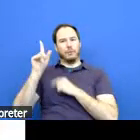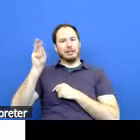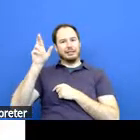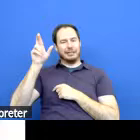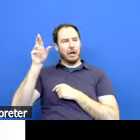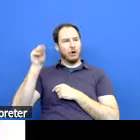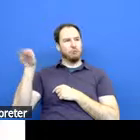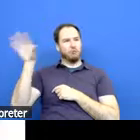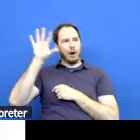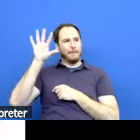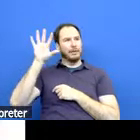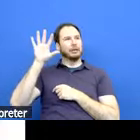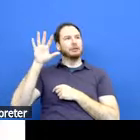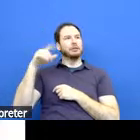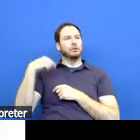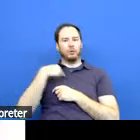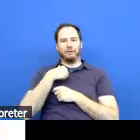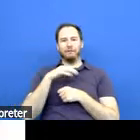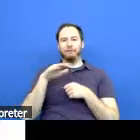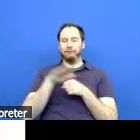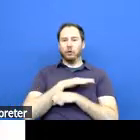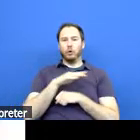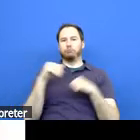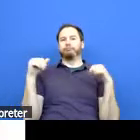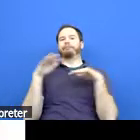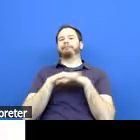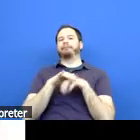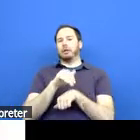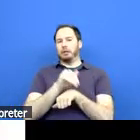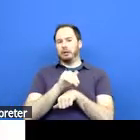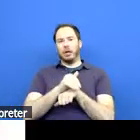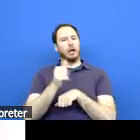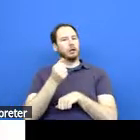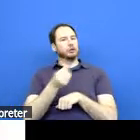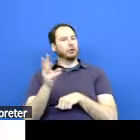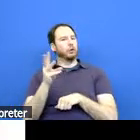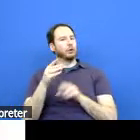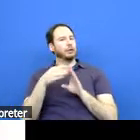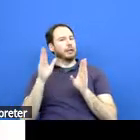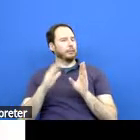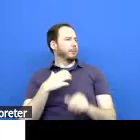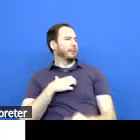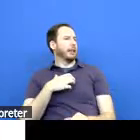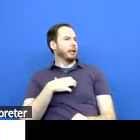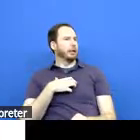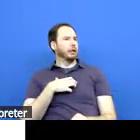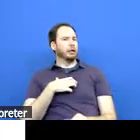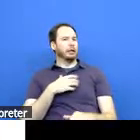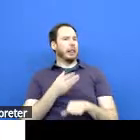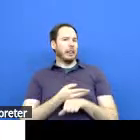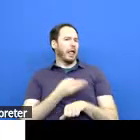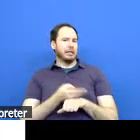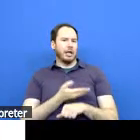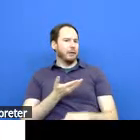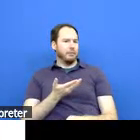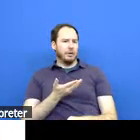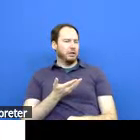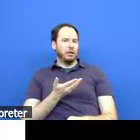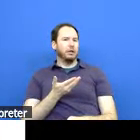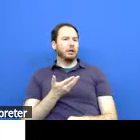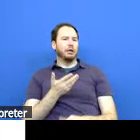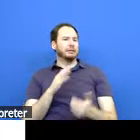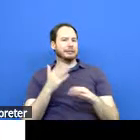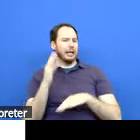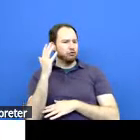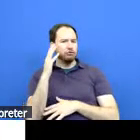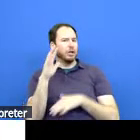properties. We had a full house that night. Some neighbors complained about landscaping. There were some dead trees